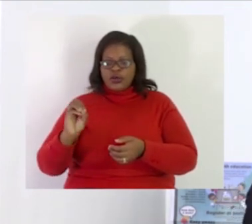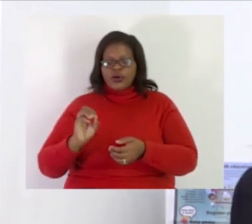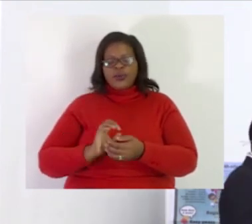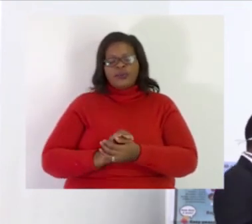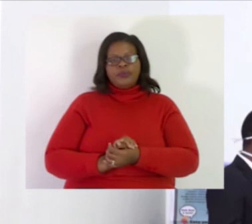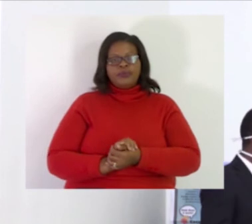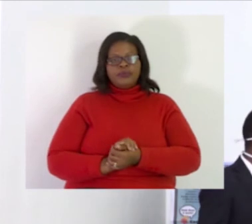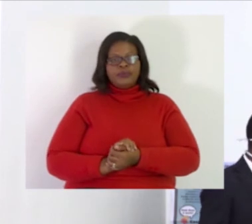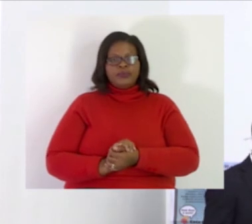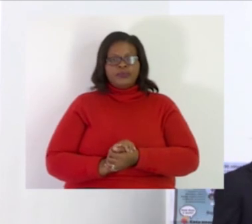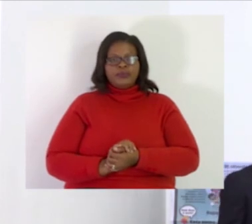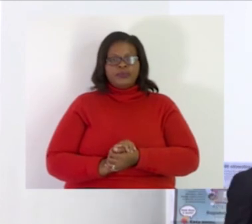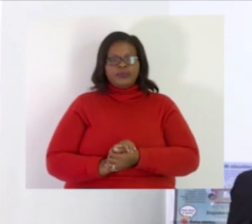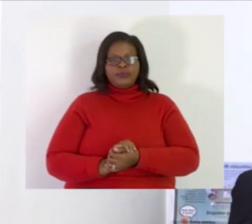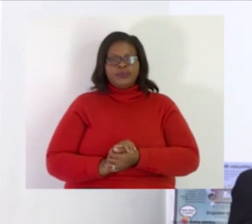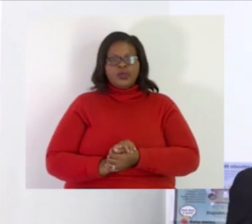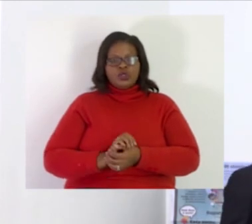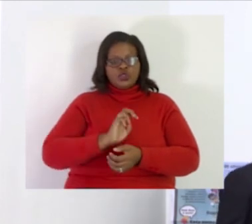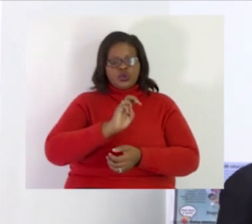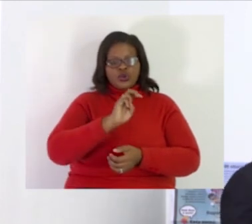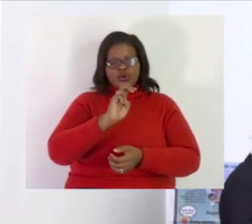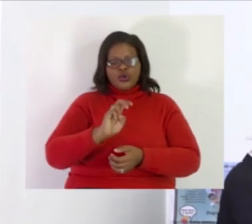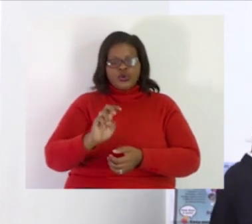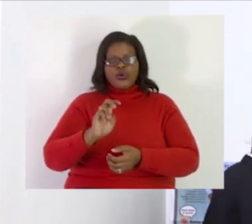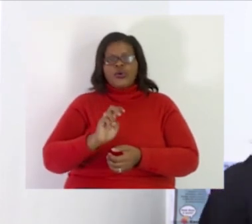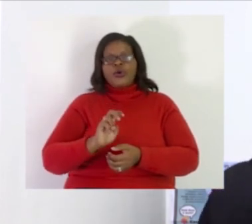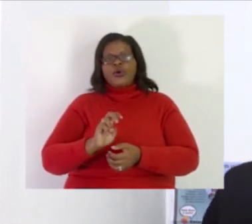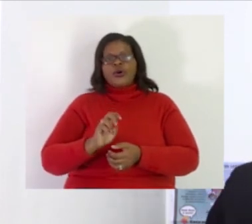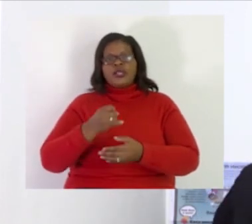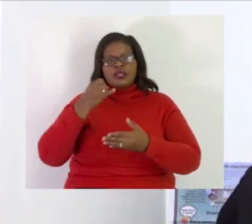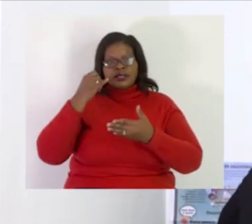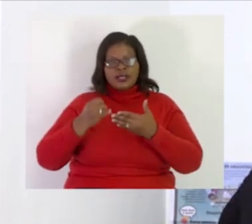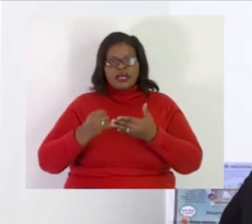500. And that will be your final answer. Remember,